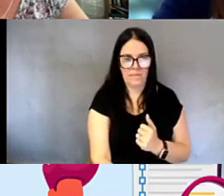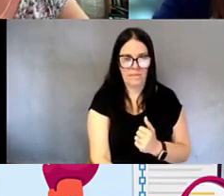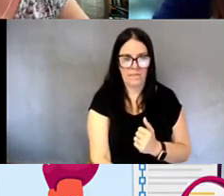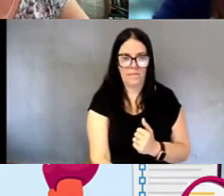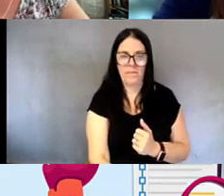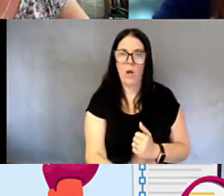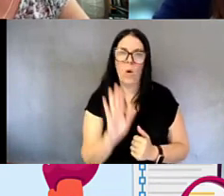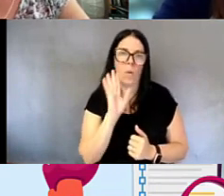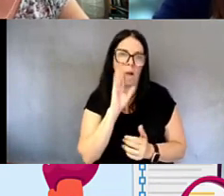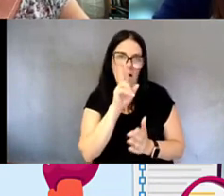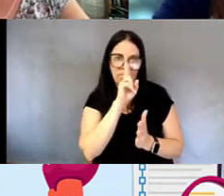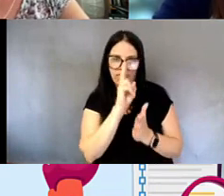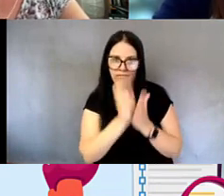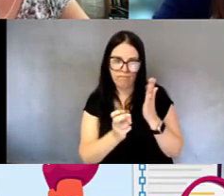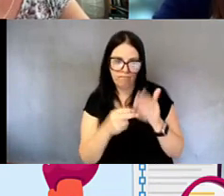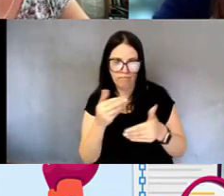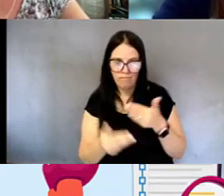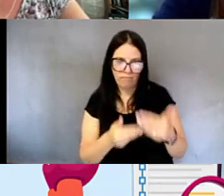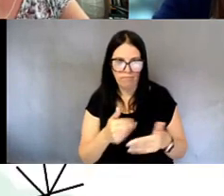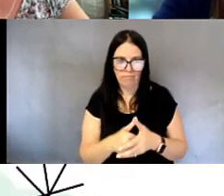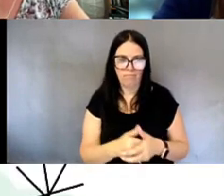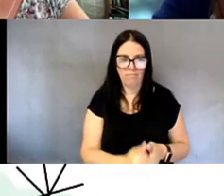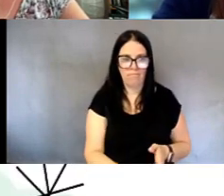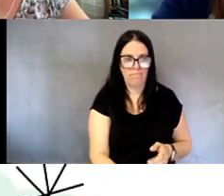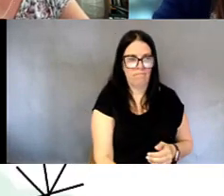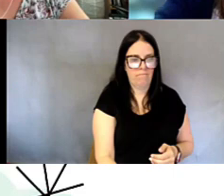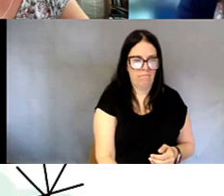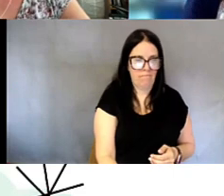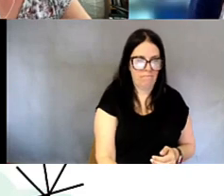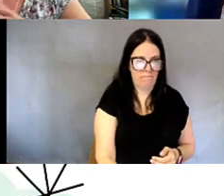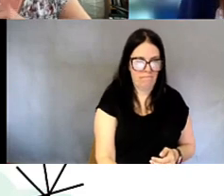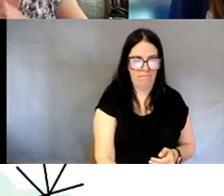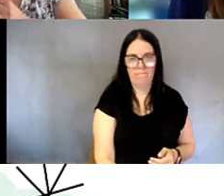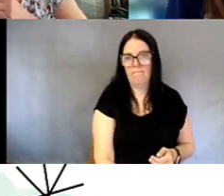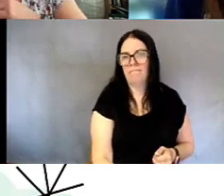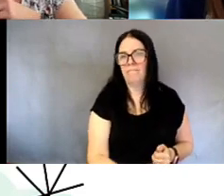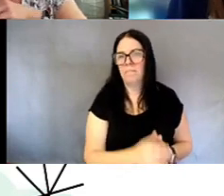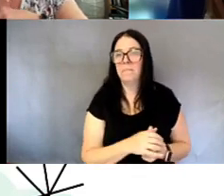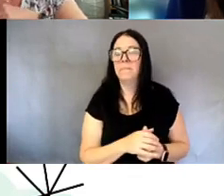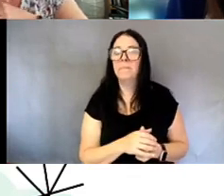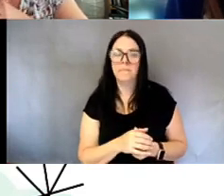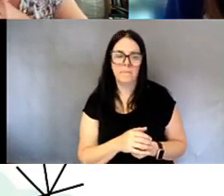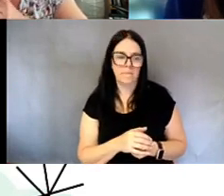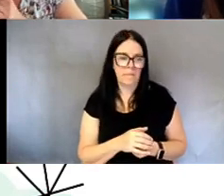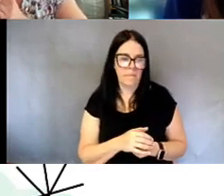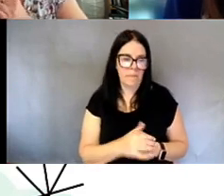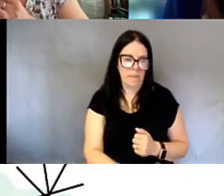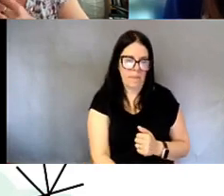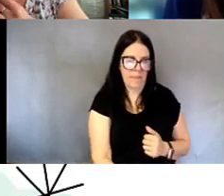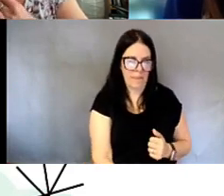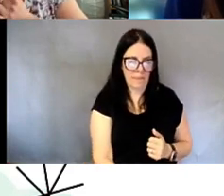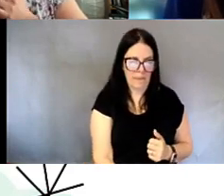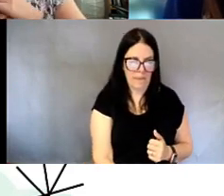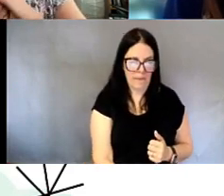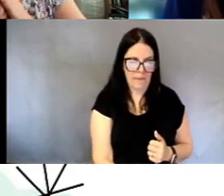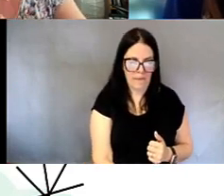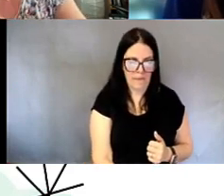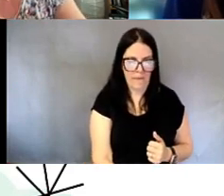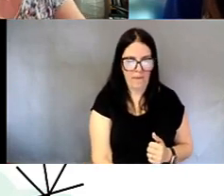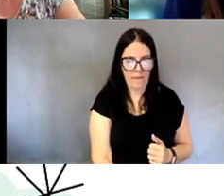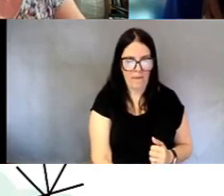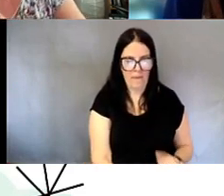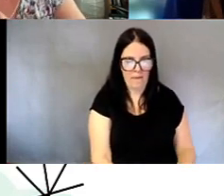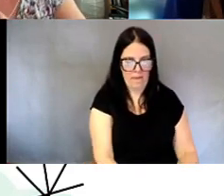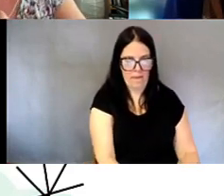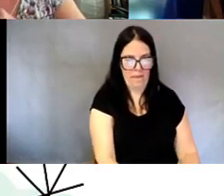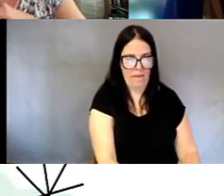it almost immediately. Here we go. To give you a quick overview of our session and what we hope to do